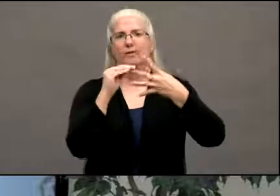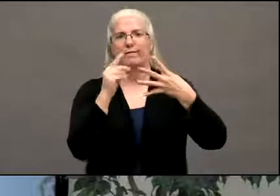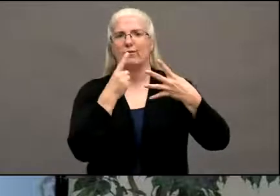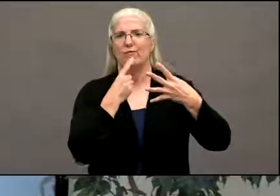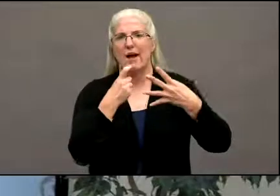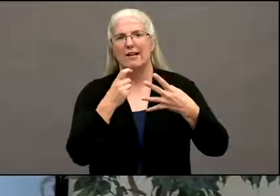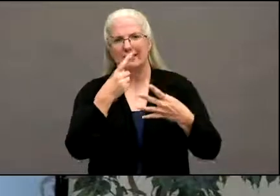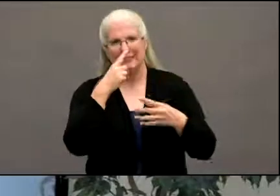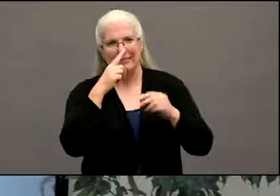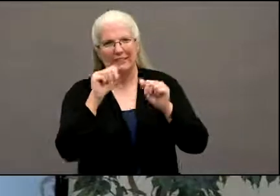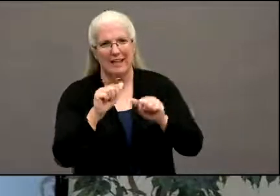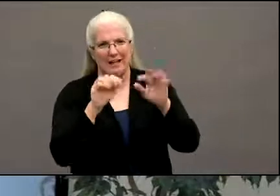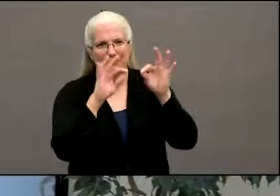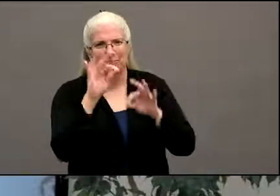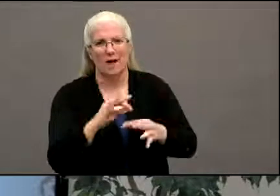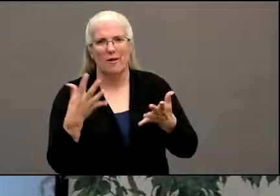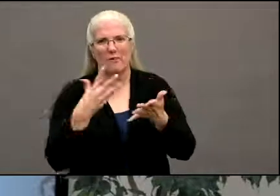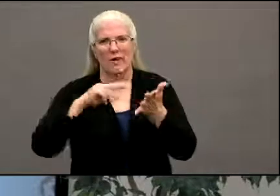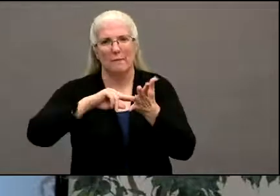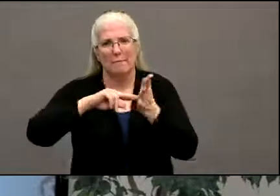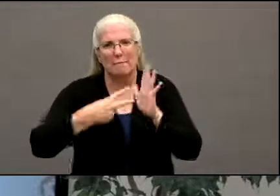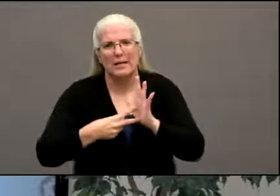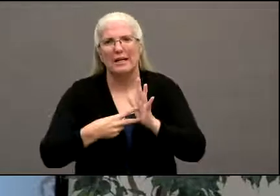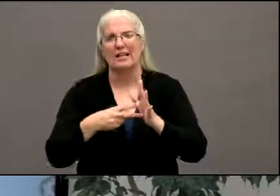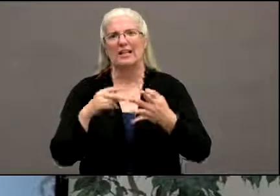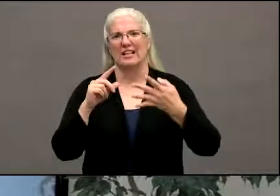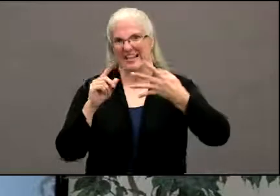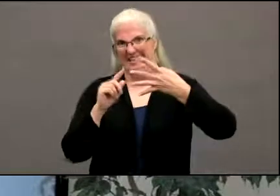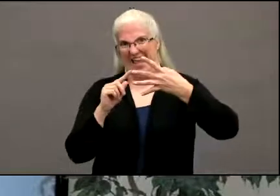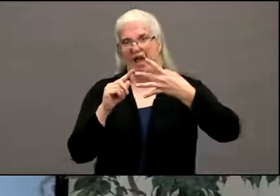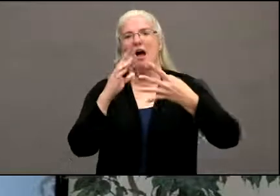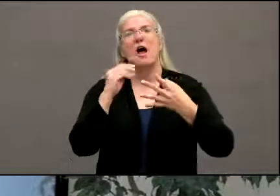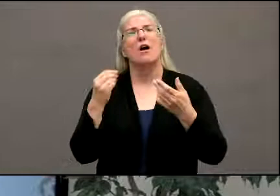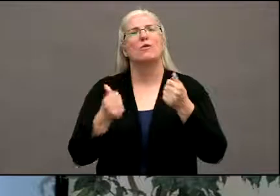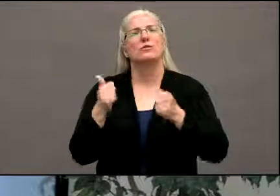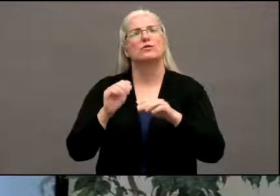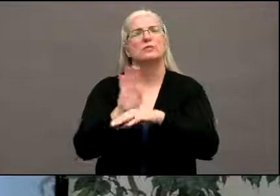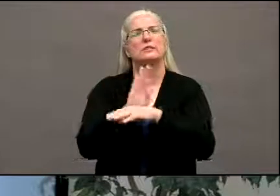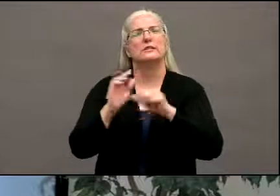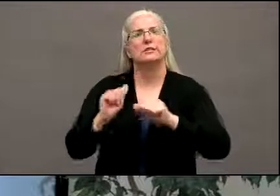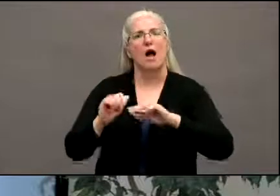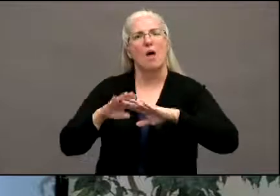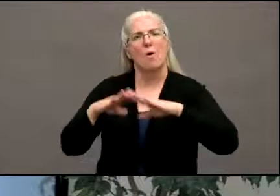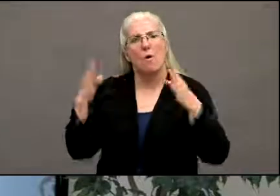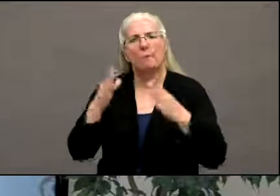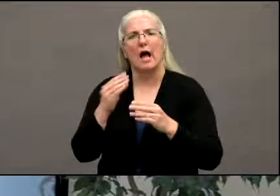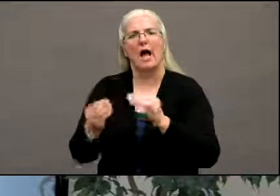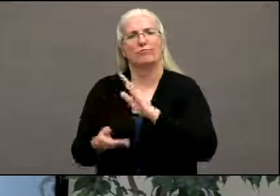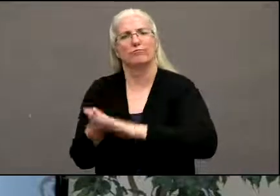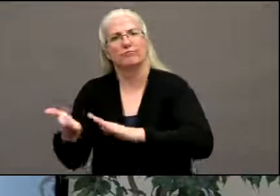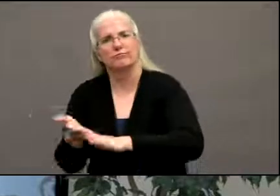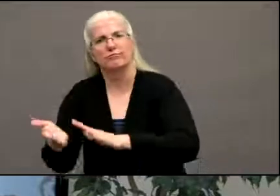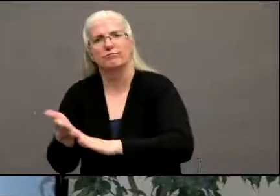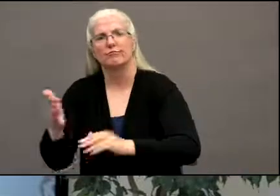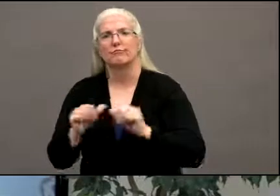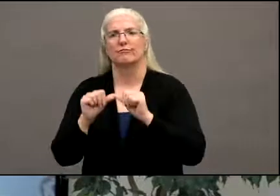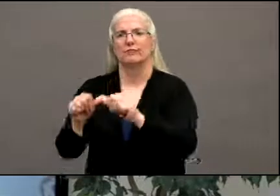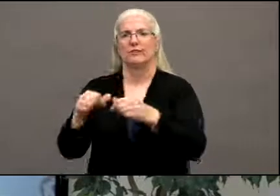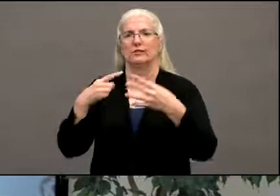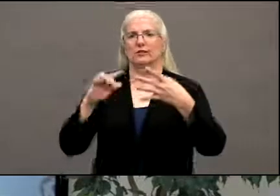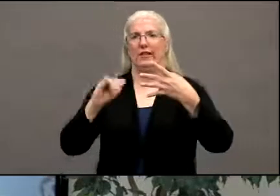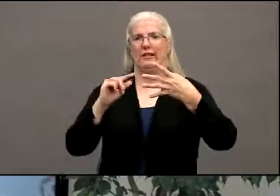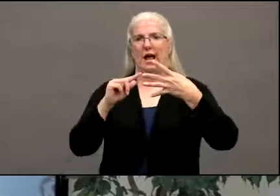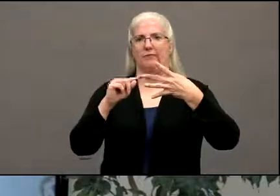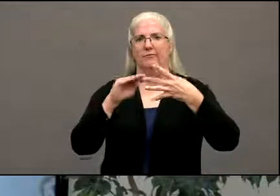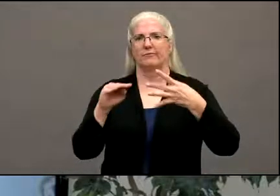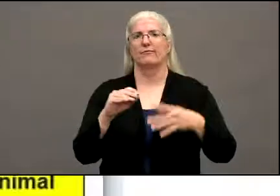and then touch on what businesses will be allowed to resume operations? Thank you, Larry. So, as Larry mentioned, the red tier,